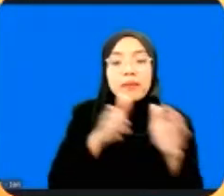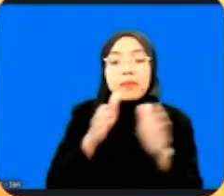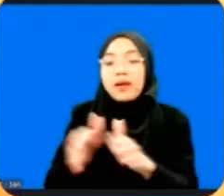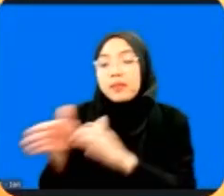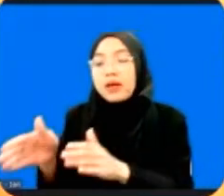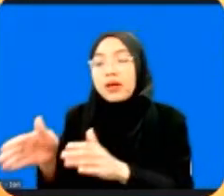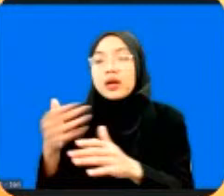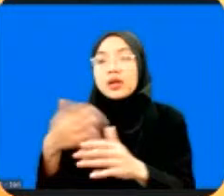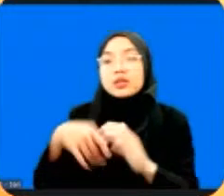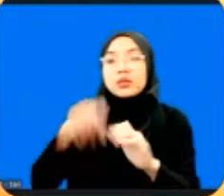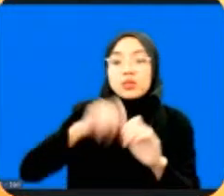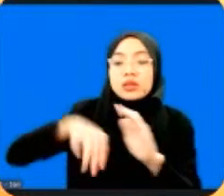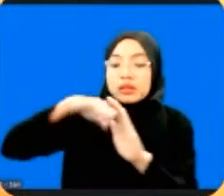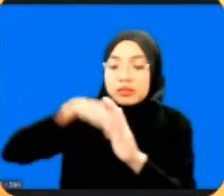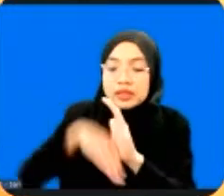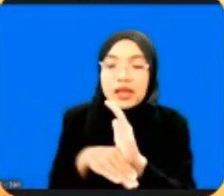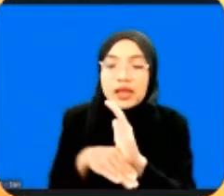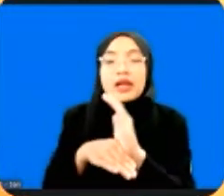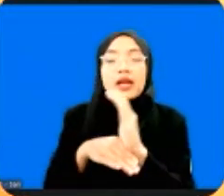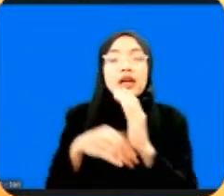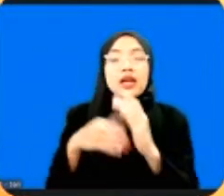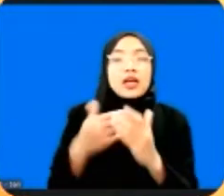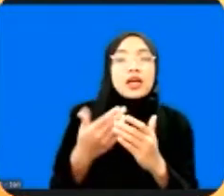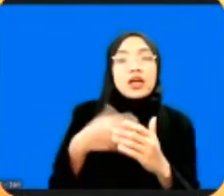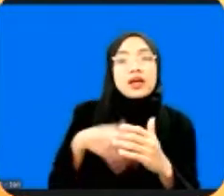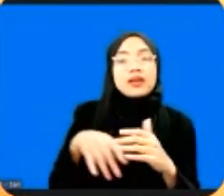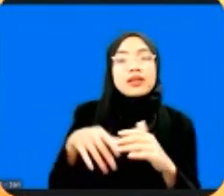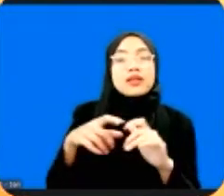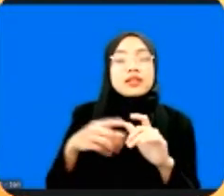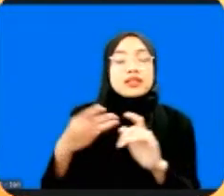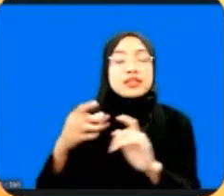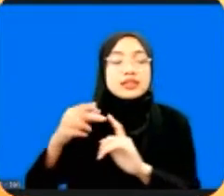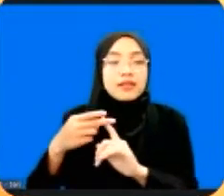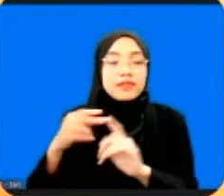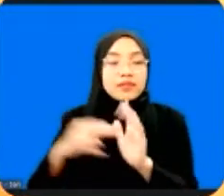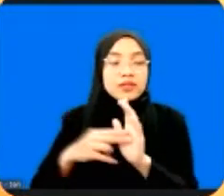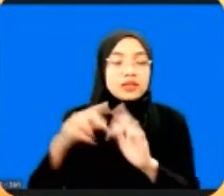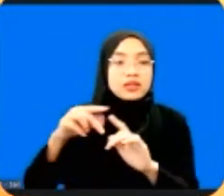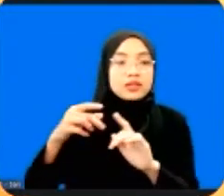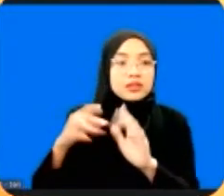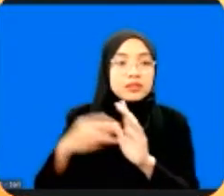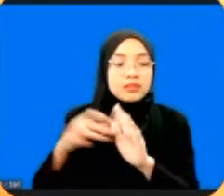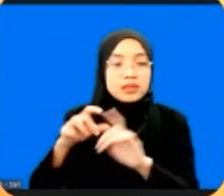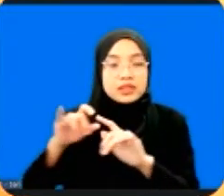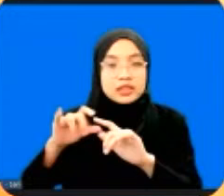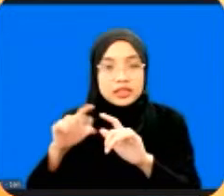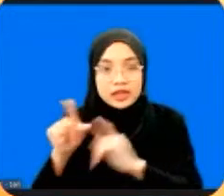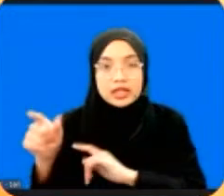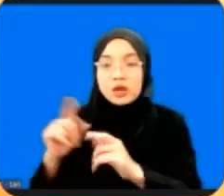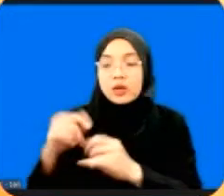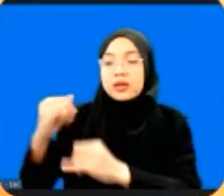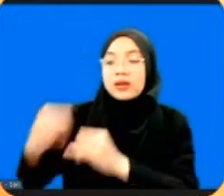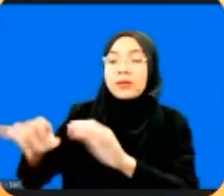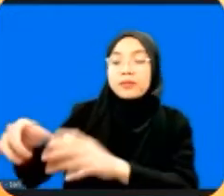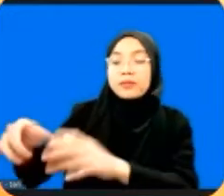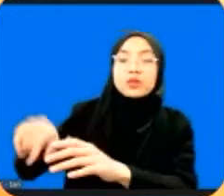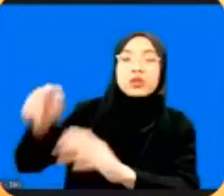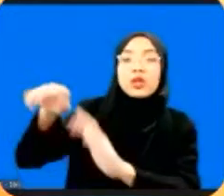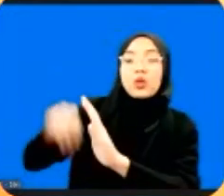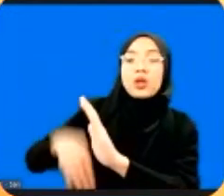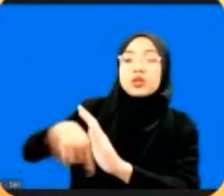self-regulation by intermediaries should be done. And then the downstream, the regulation also is the important things